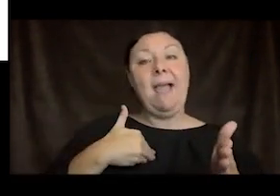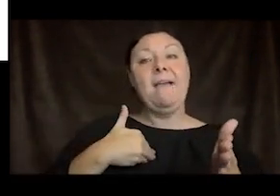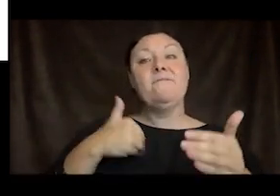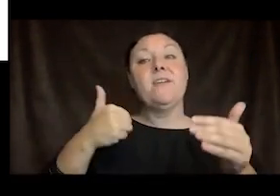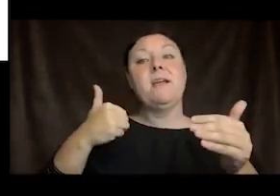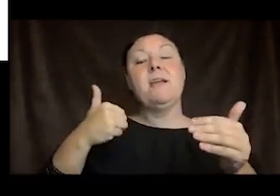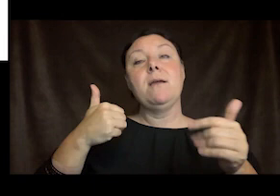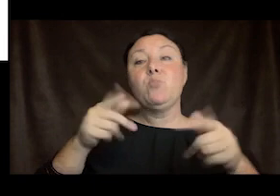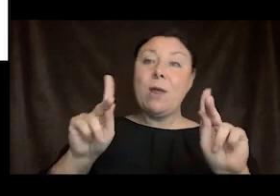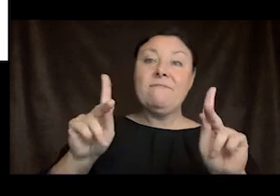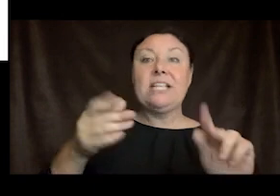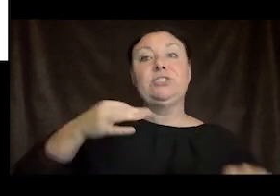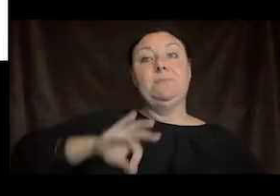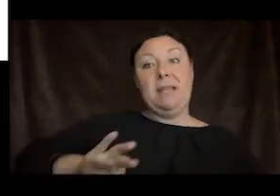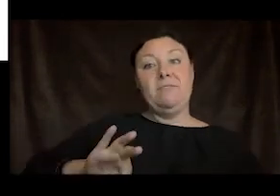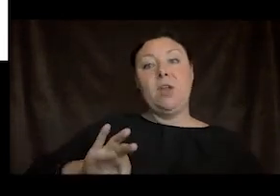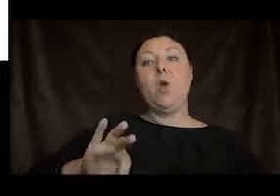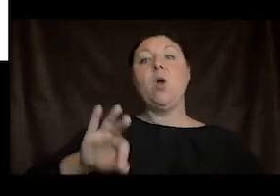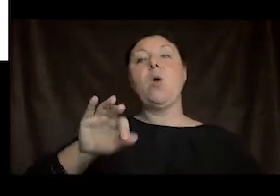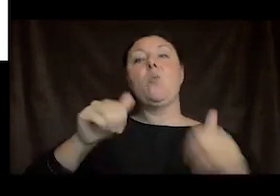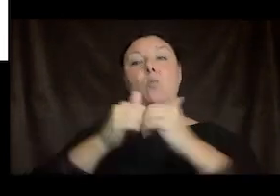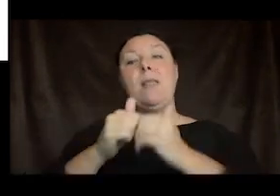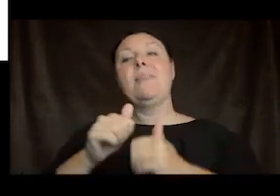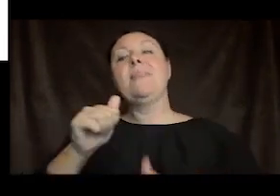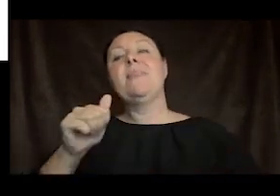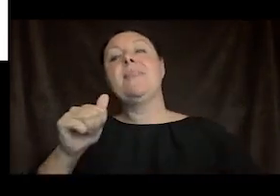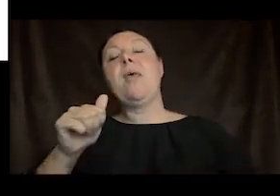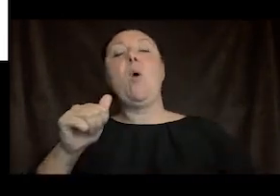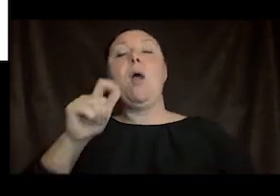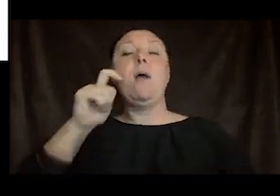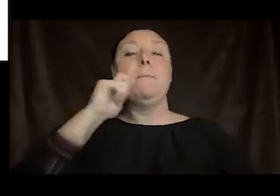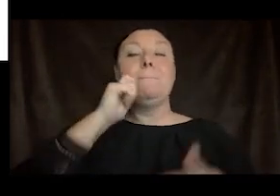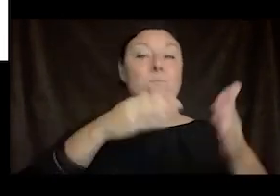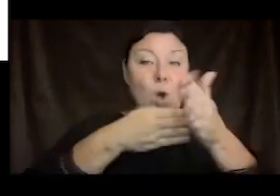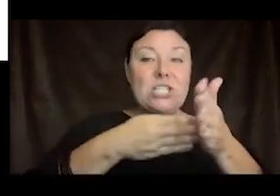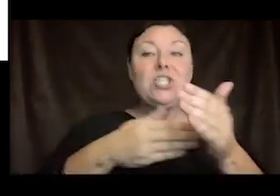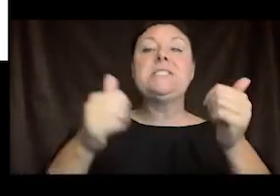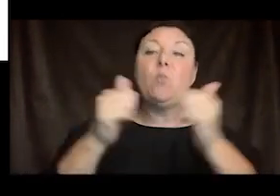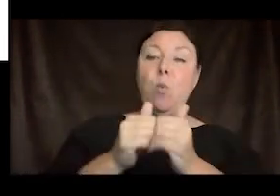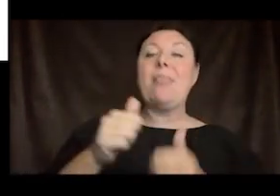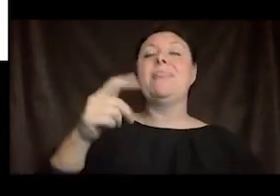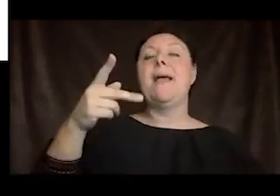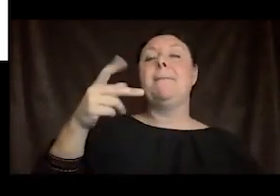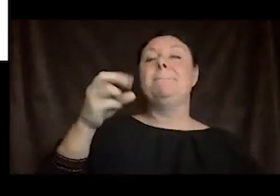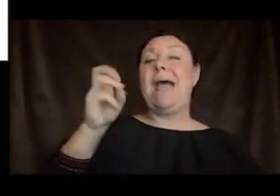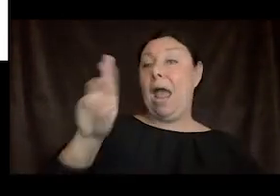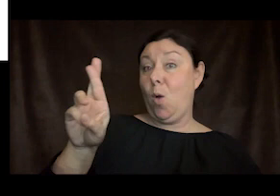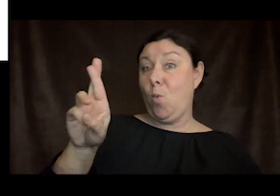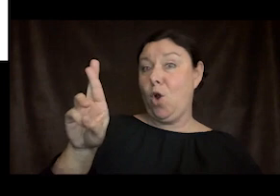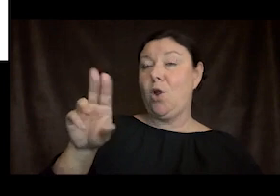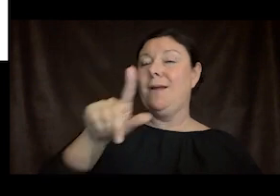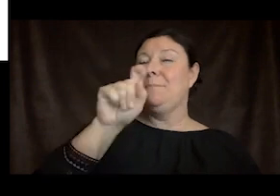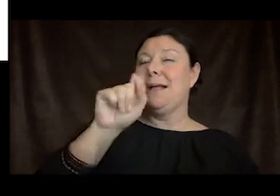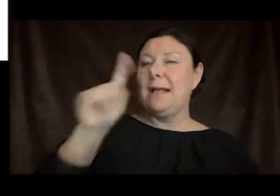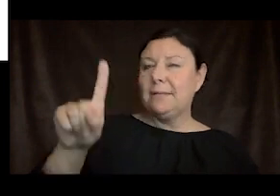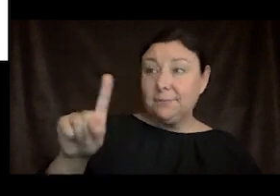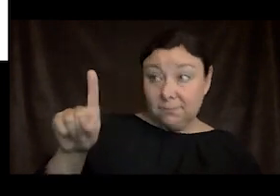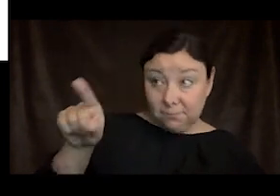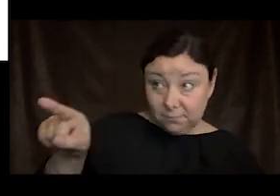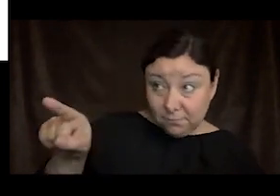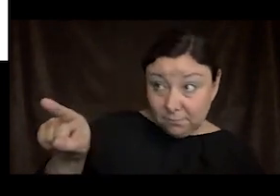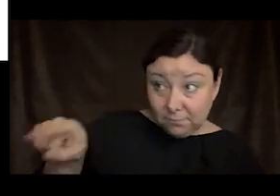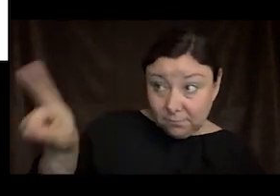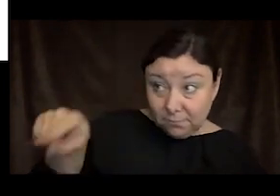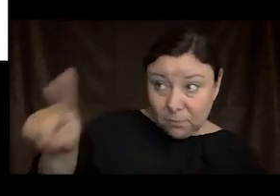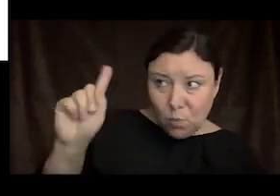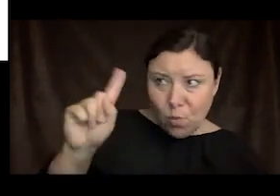power, or prejudice with power. And so again, asking the question, where is the power?